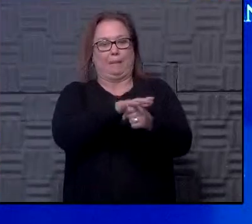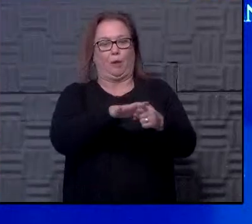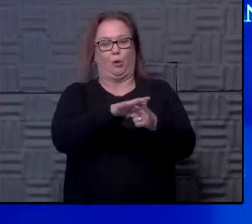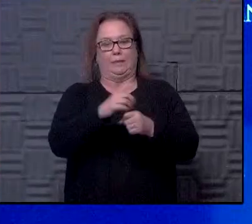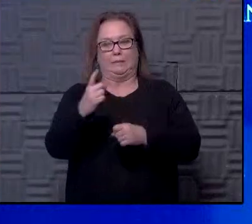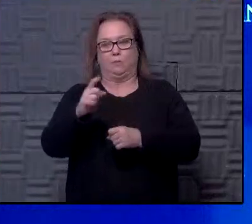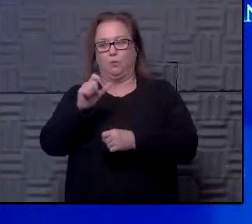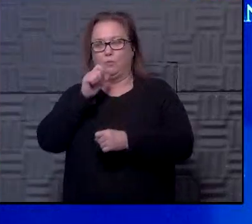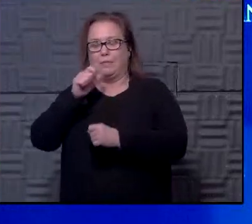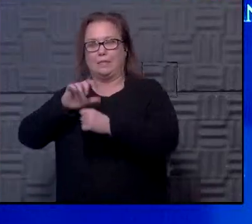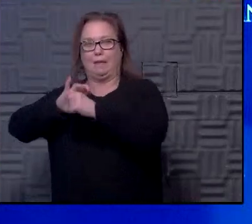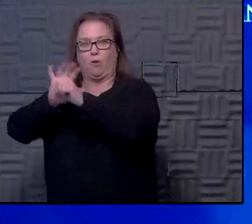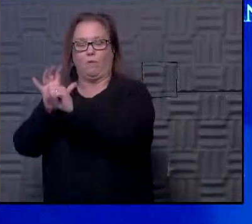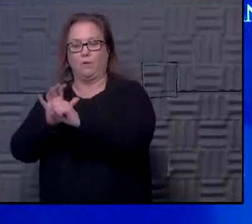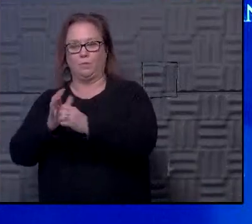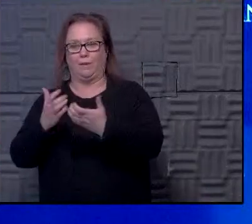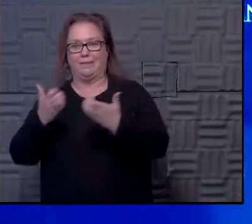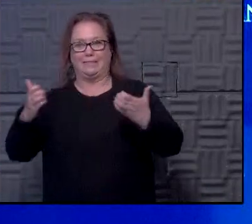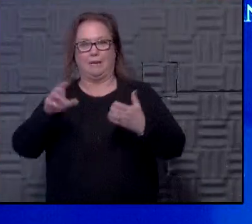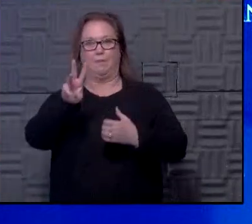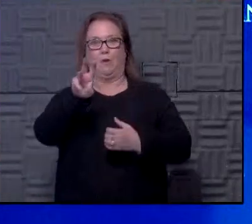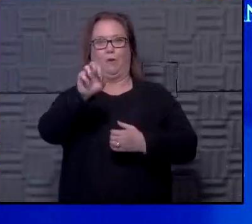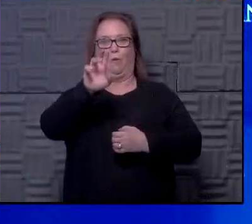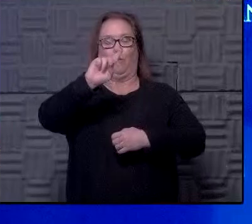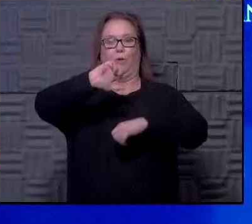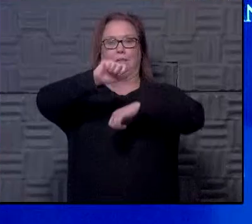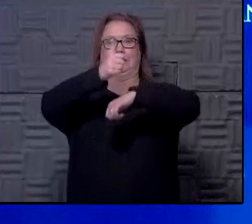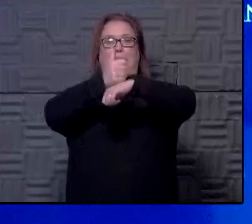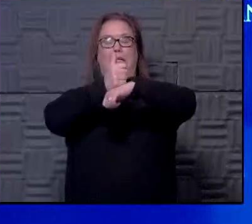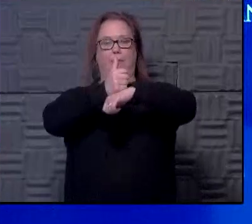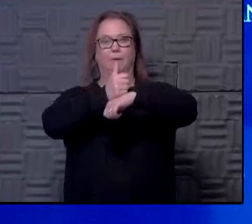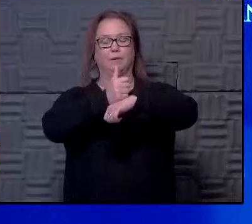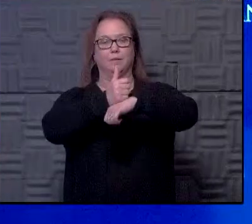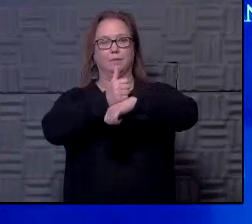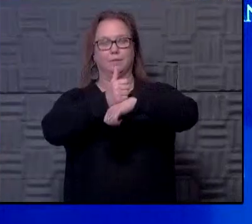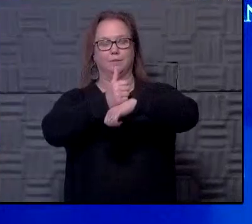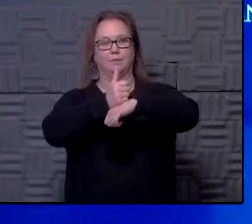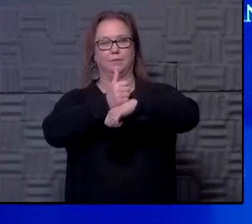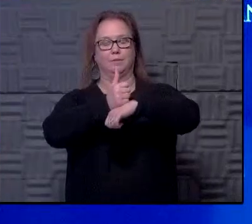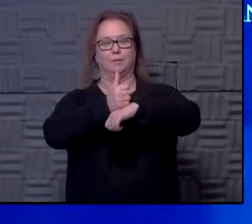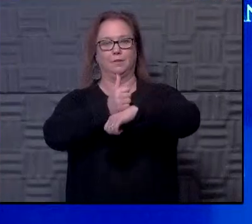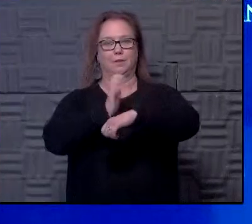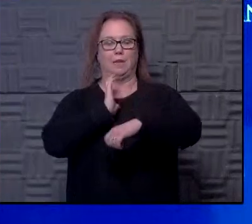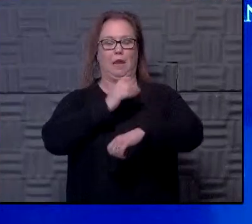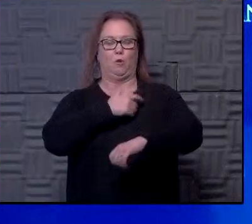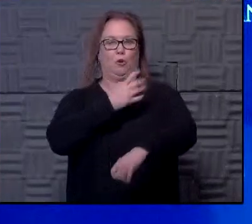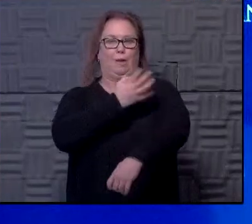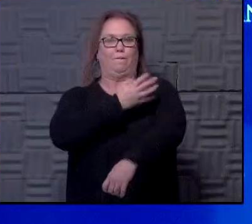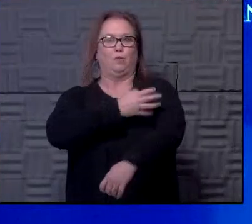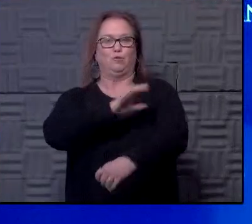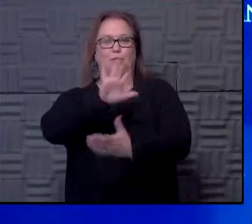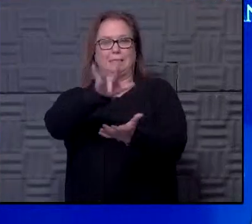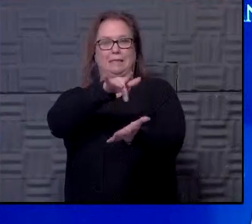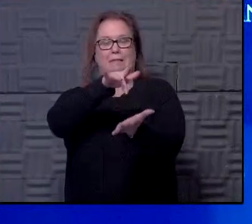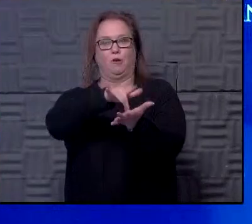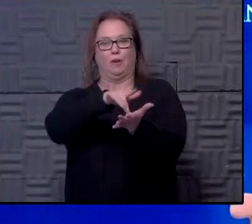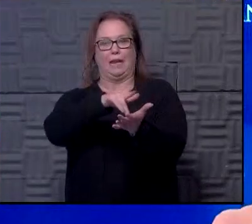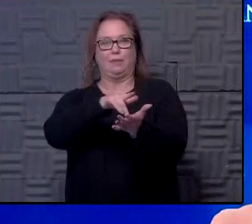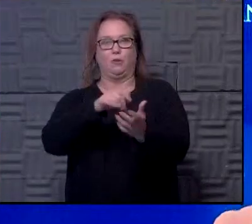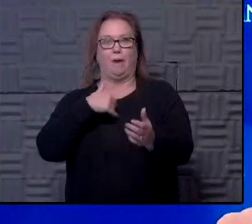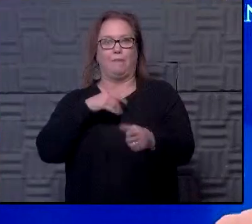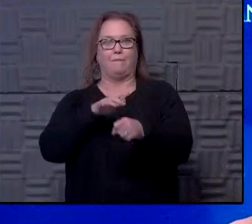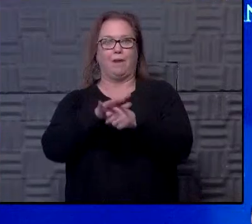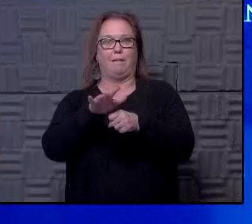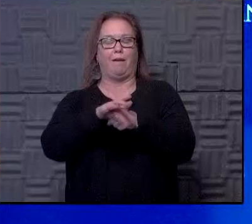So we've really had to create a whole ward for doing that around our doing that around our infusion center, and then you have to staff